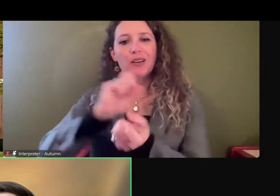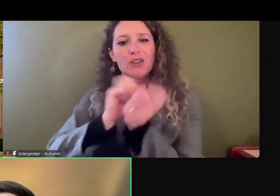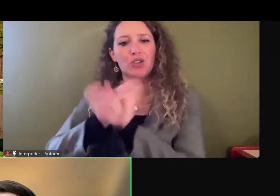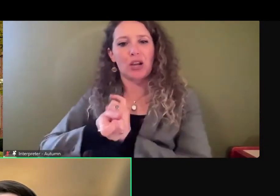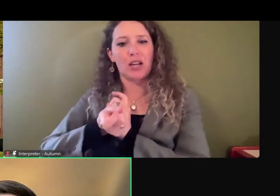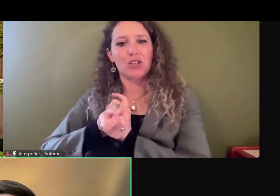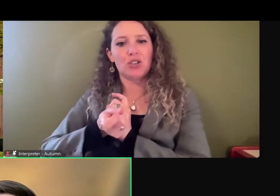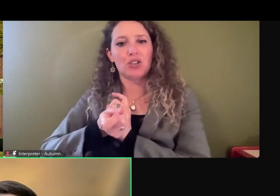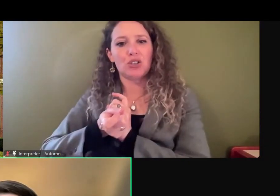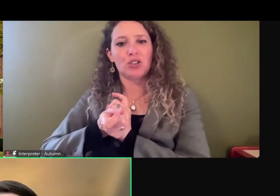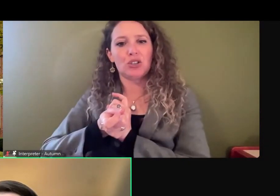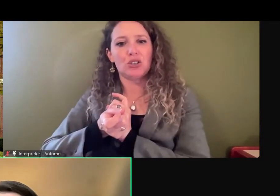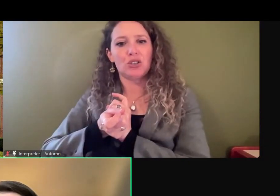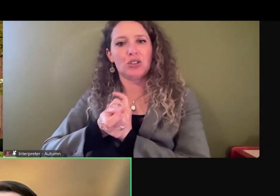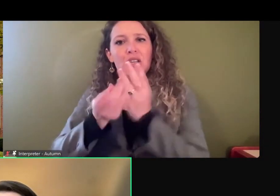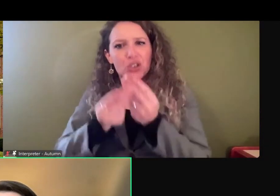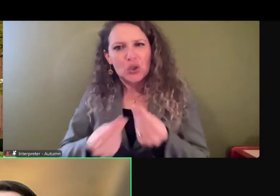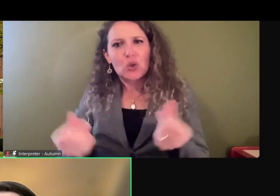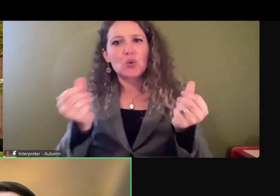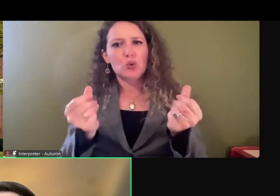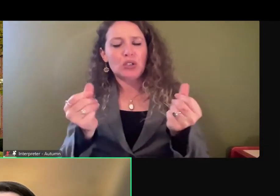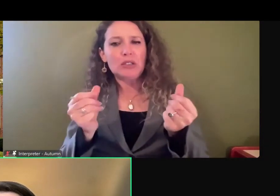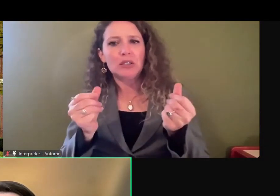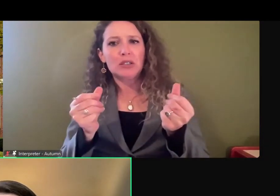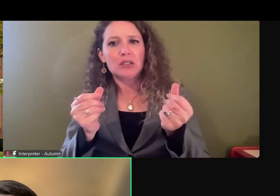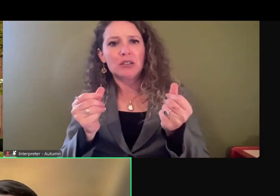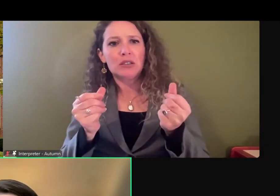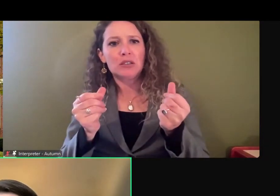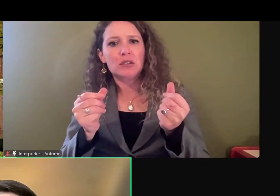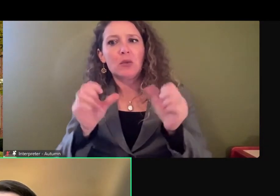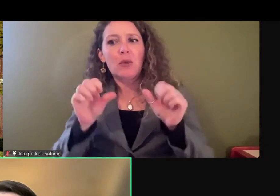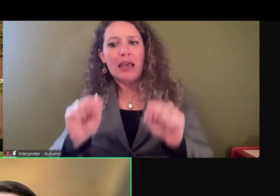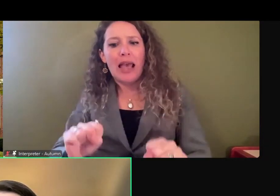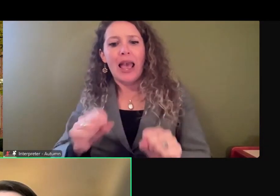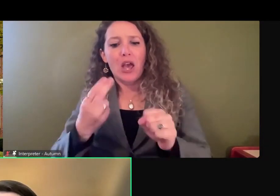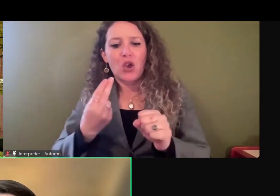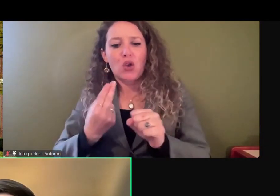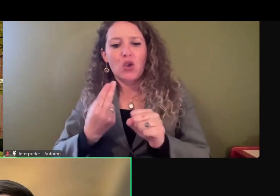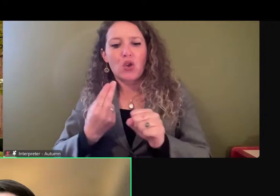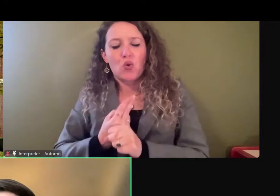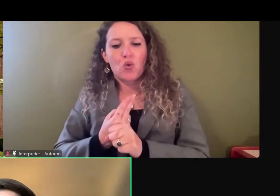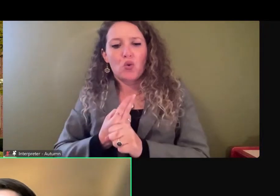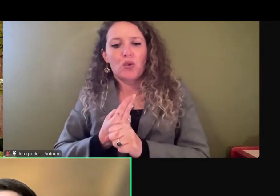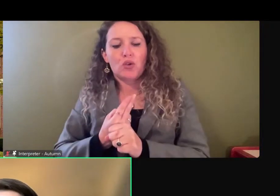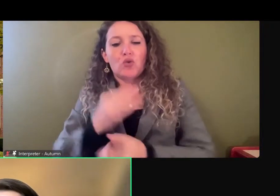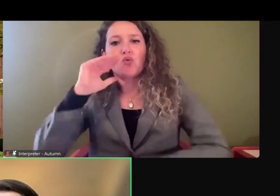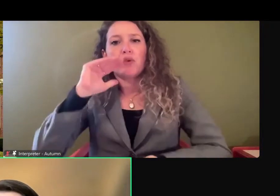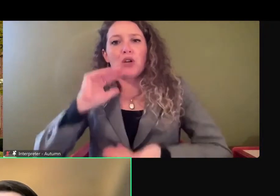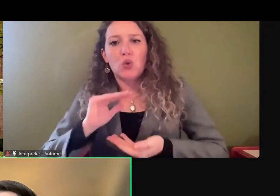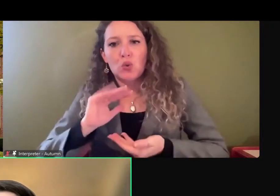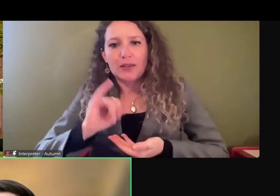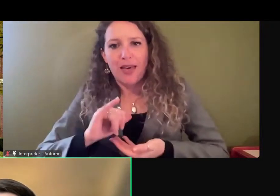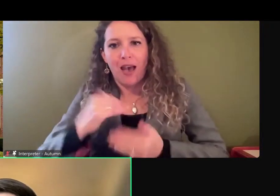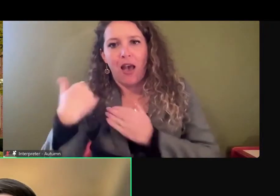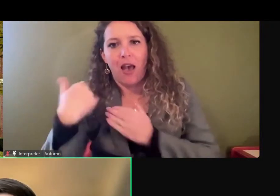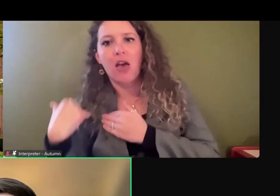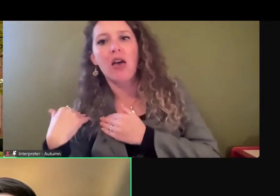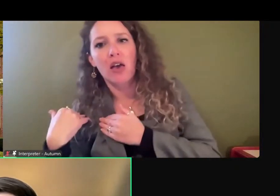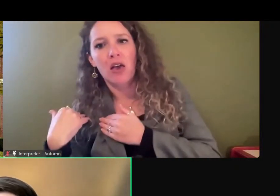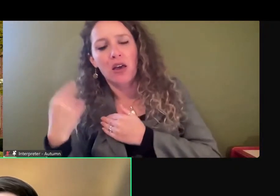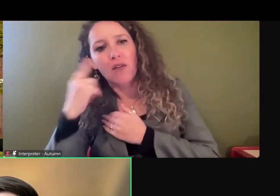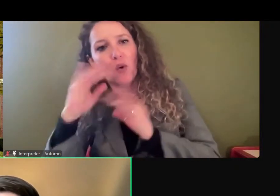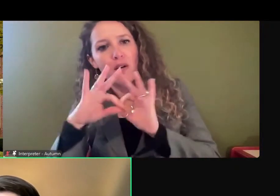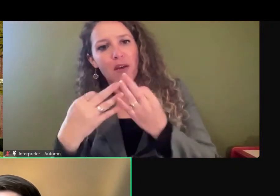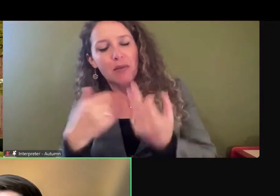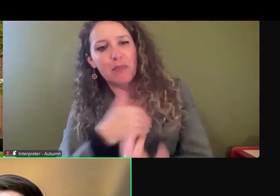healthcare institutions should implement to reduce this unfair burden on